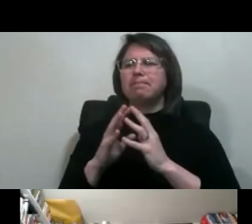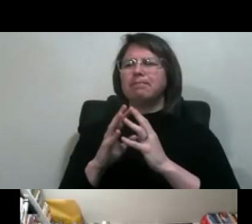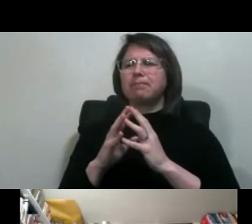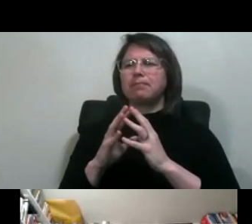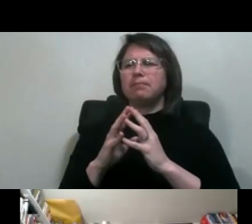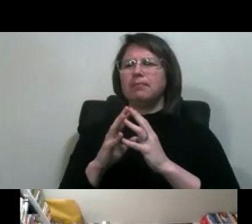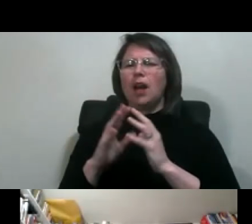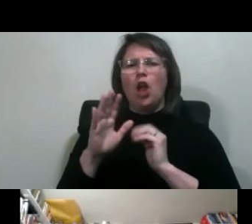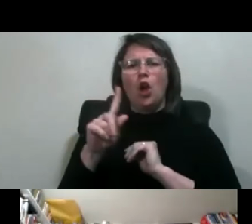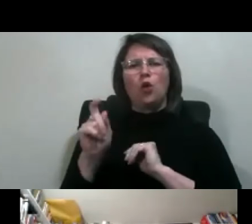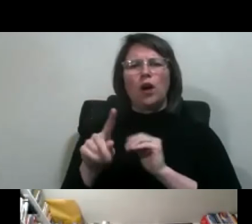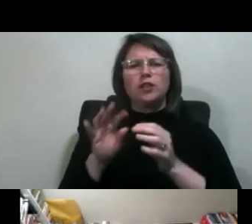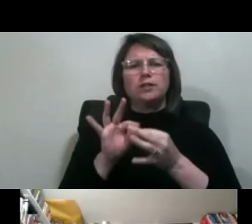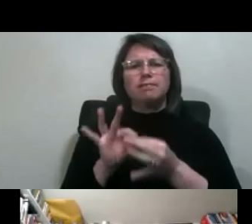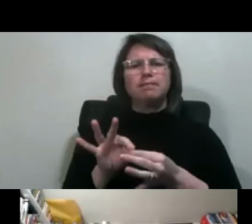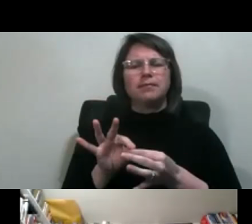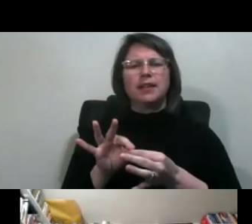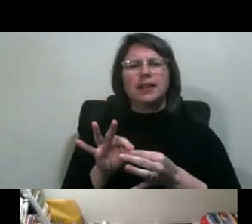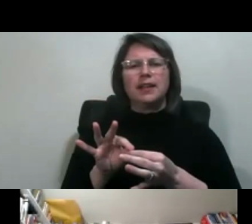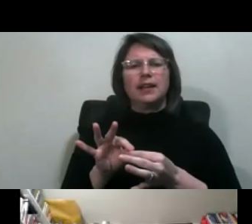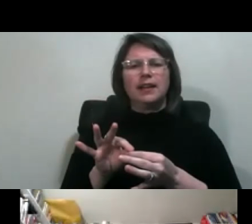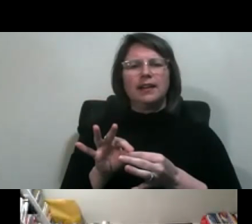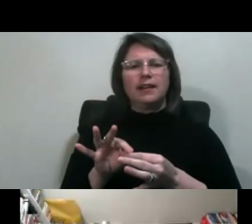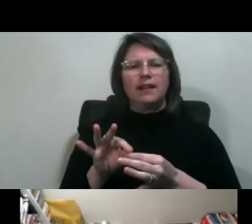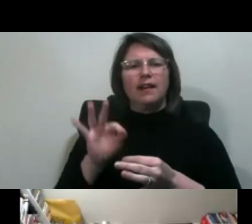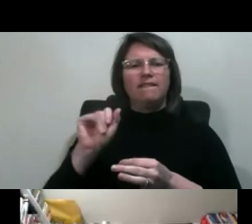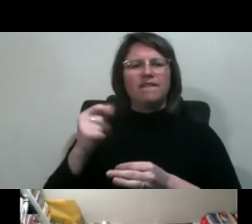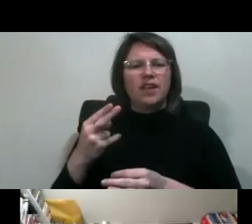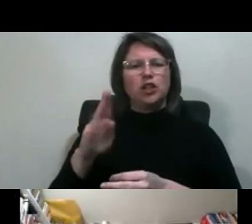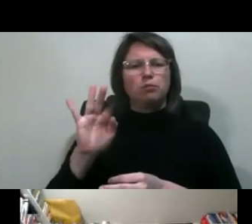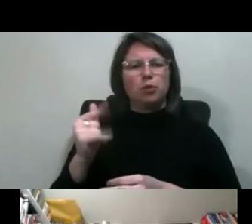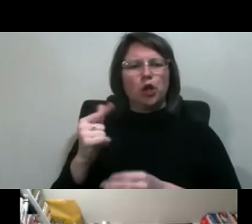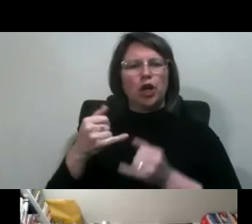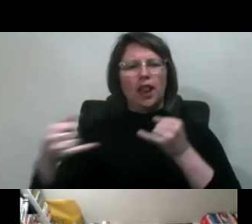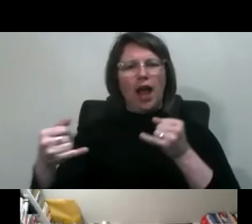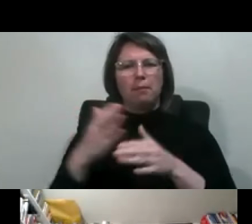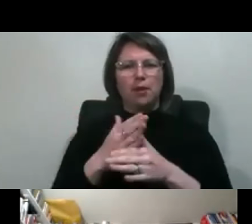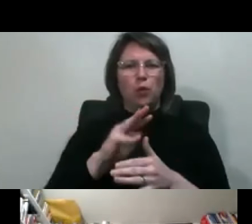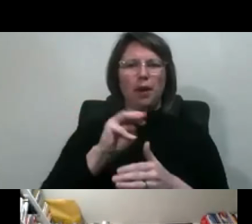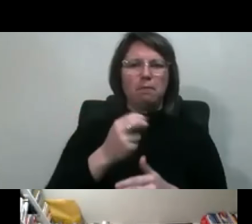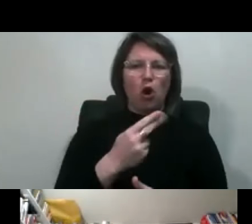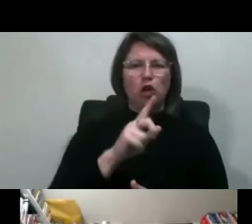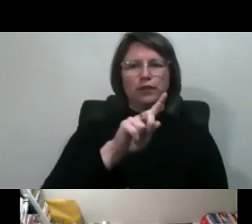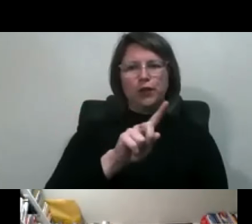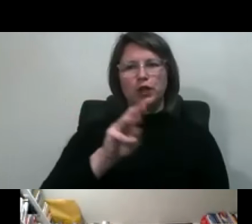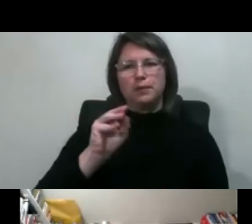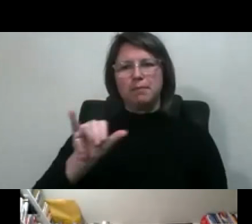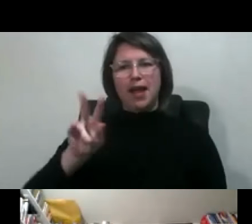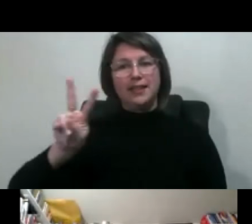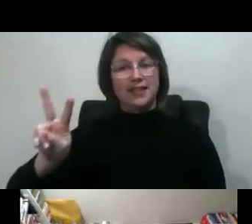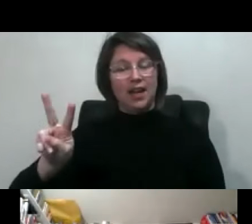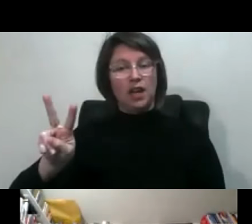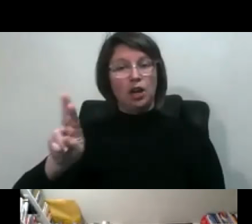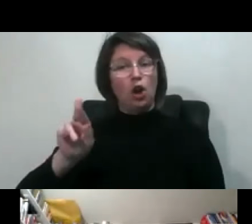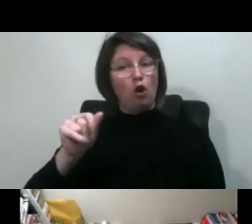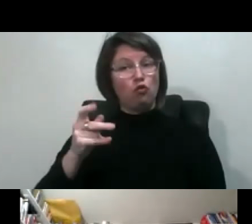we had a question regarding the Fitchburg line. For the Fitchburg line between March 1st and May 2nd, should riders get a